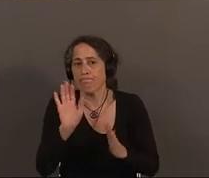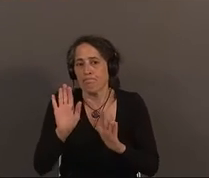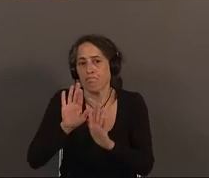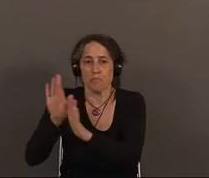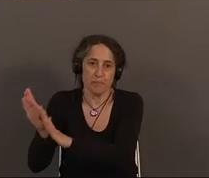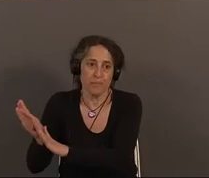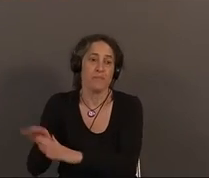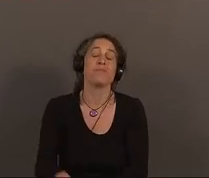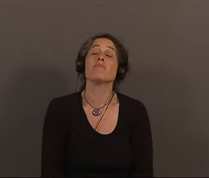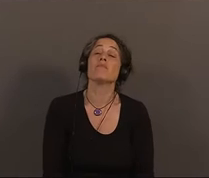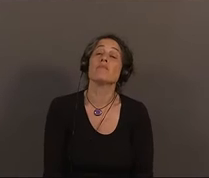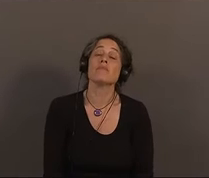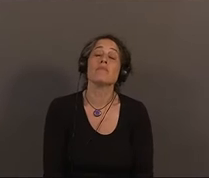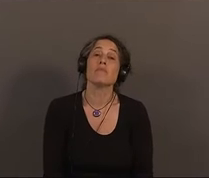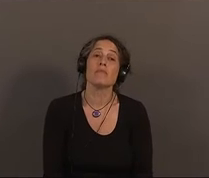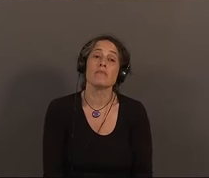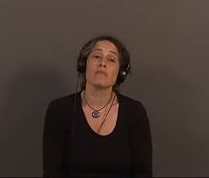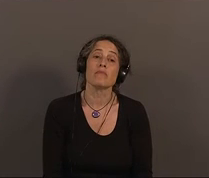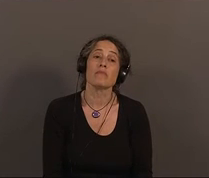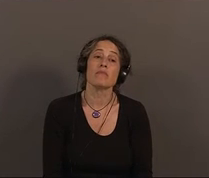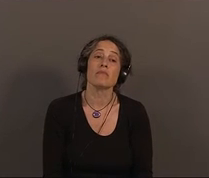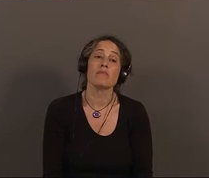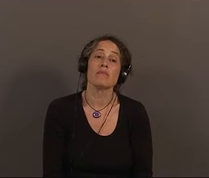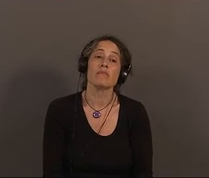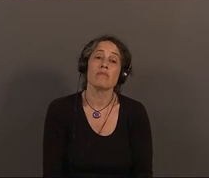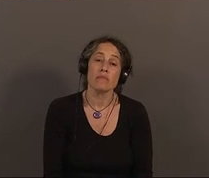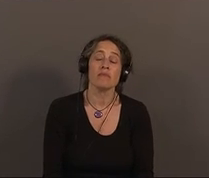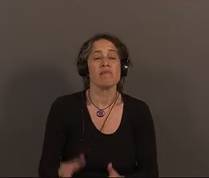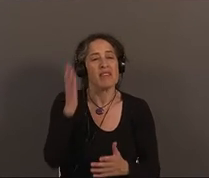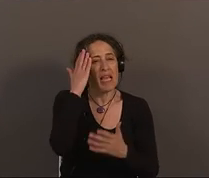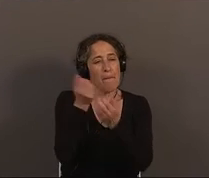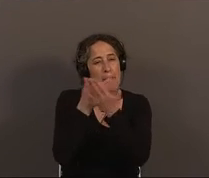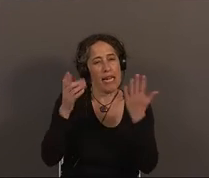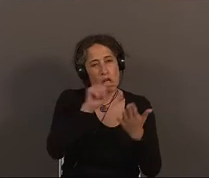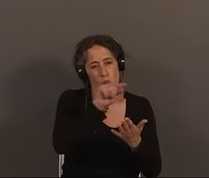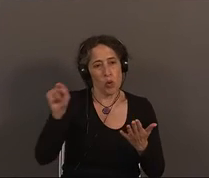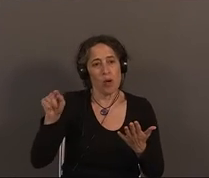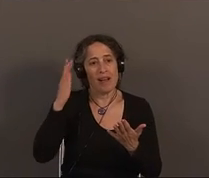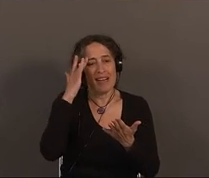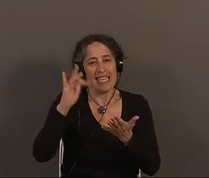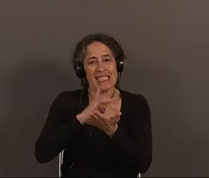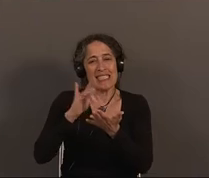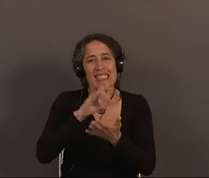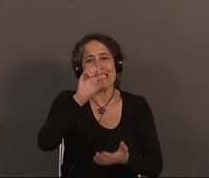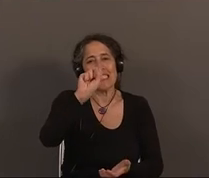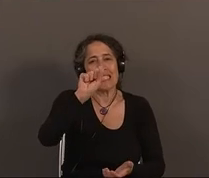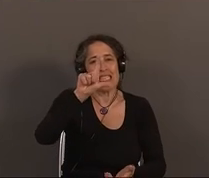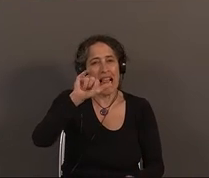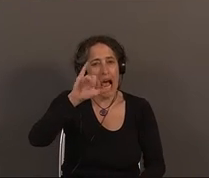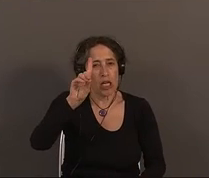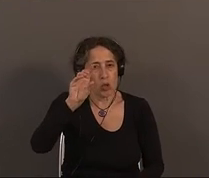sure, have put through the Slido system, but for the time being, I've got nothing on these